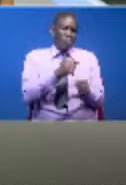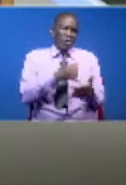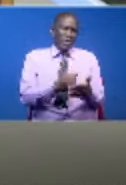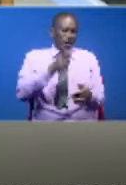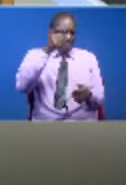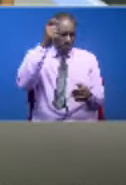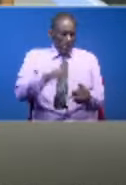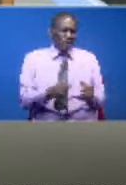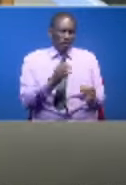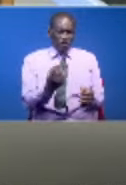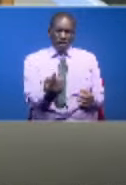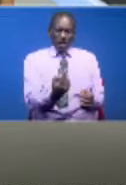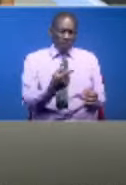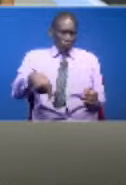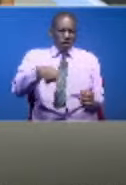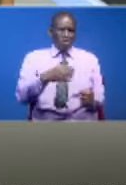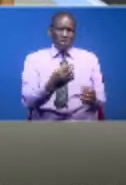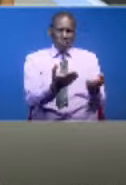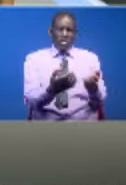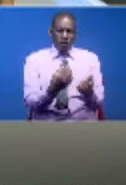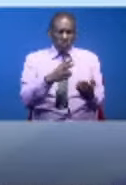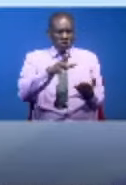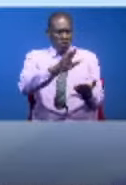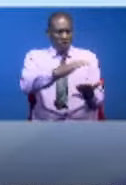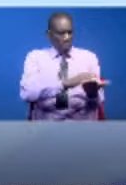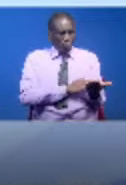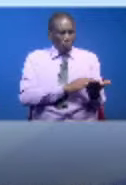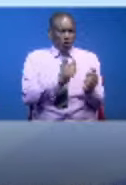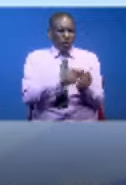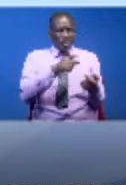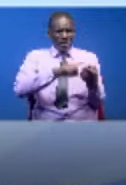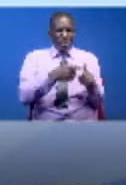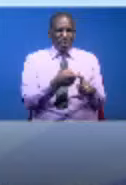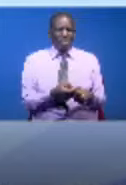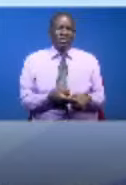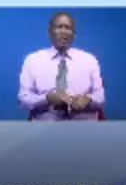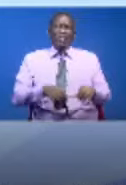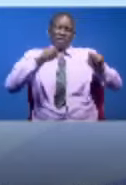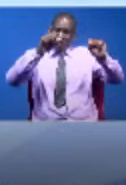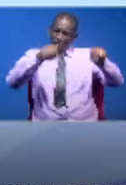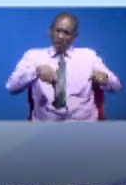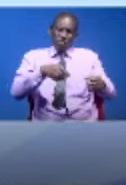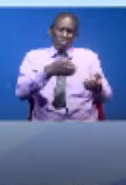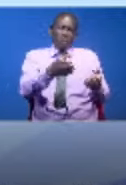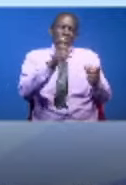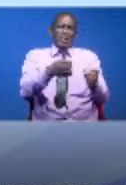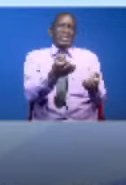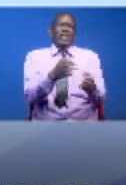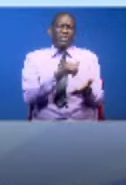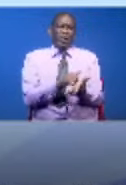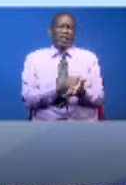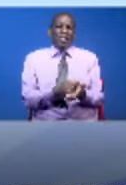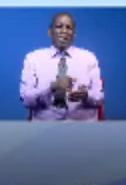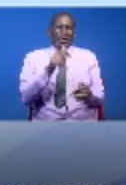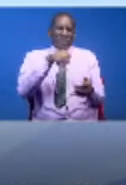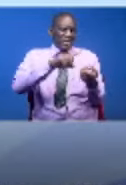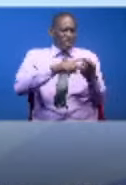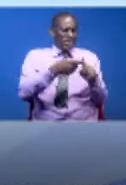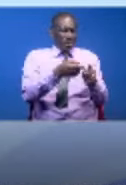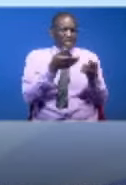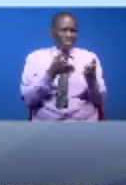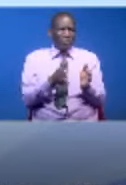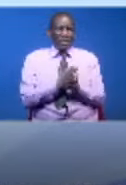to us, we want to see you reporting alongside this kind of standards? Absolutely. Yeah. It is inculcated in our standards now, in